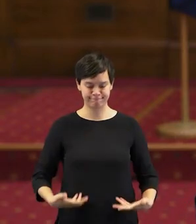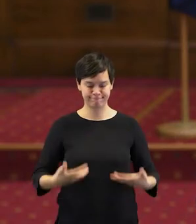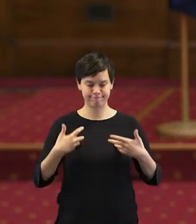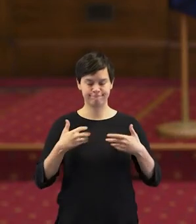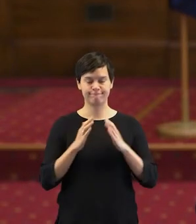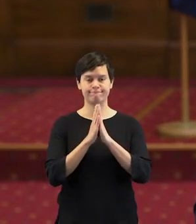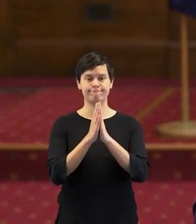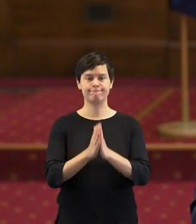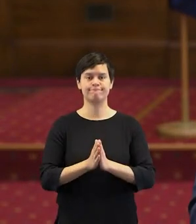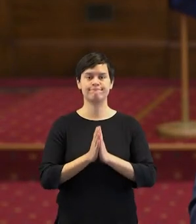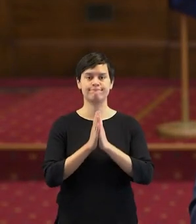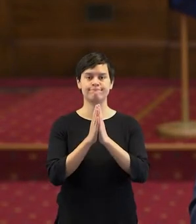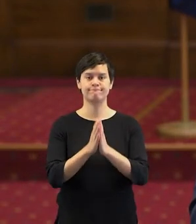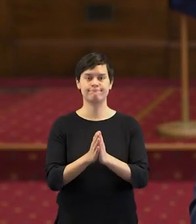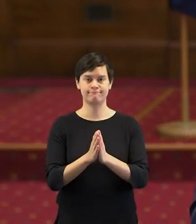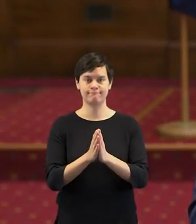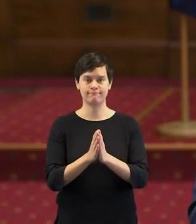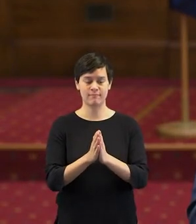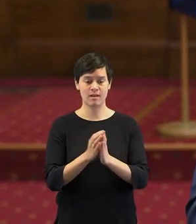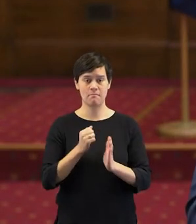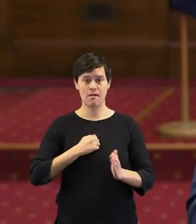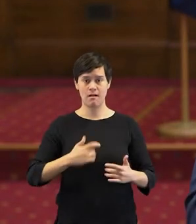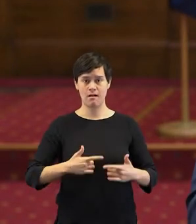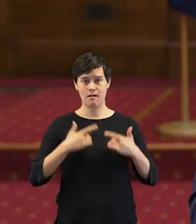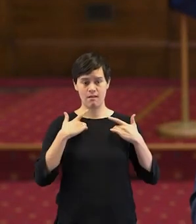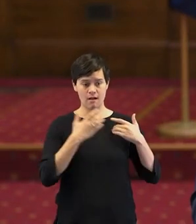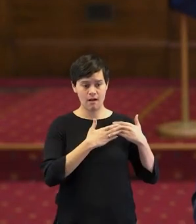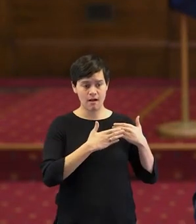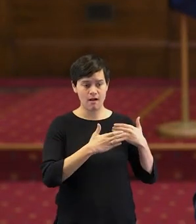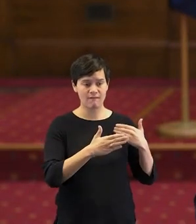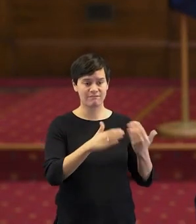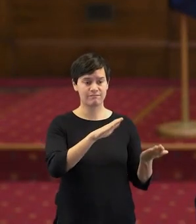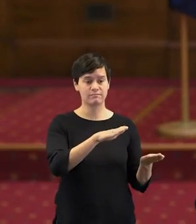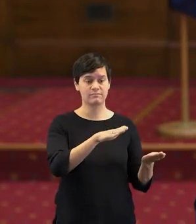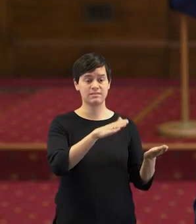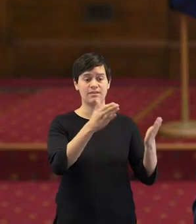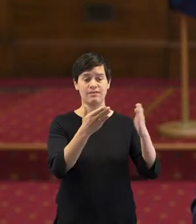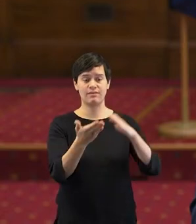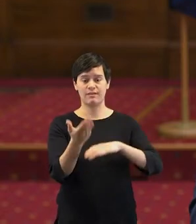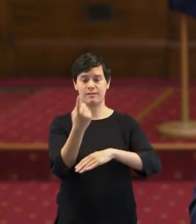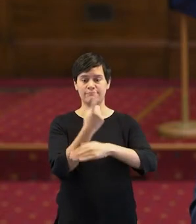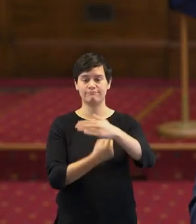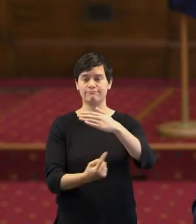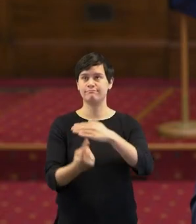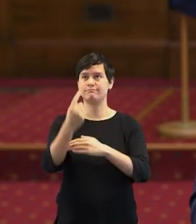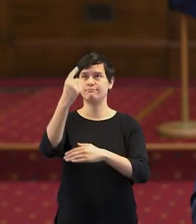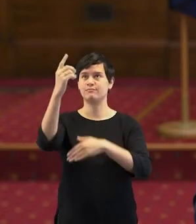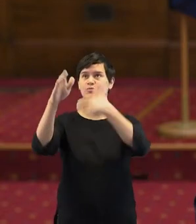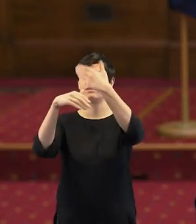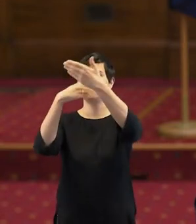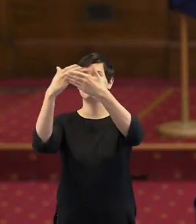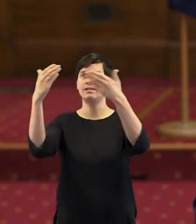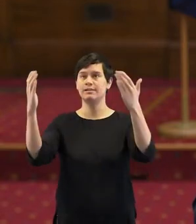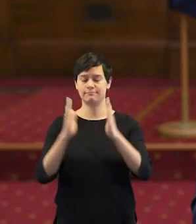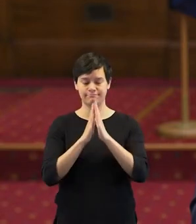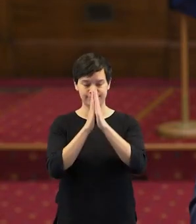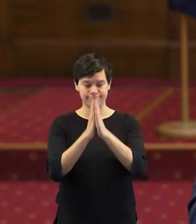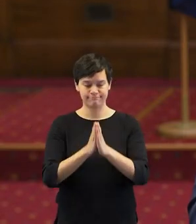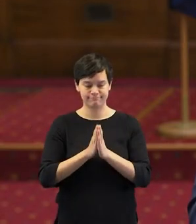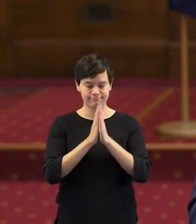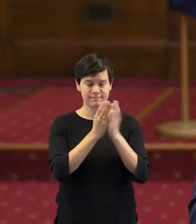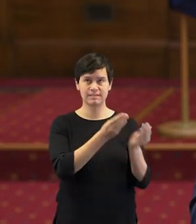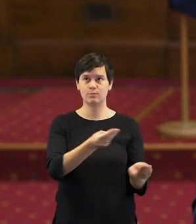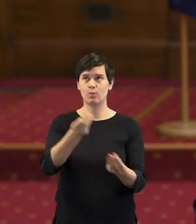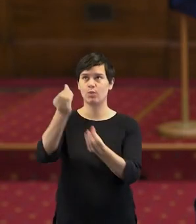Tēnei au ko te hōkai nuku, ko te hōkai rangi, ko te hōkai o te tupuna a tāne nui ārangi, i pikitia ai ngā rangi